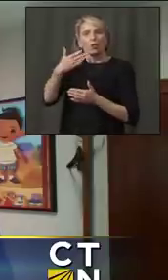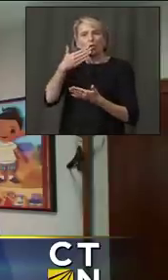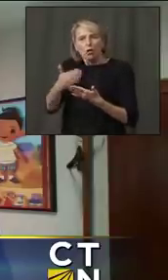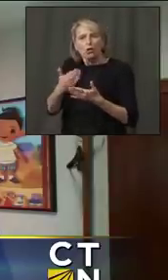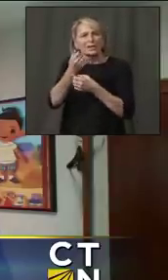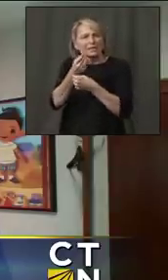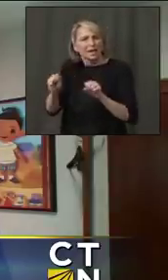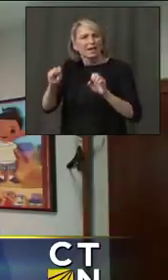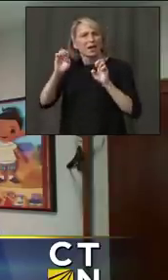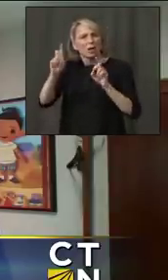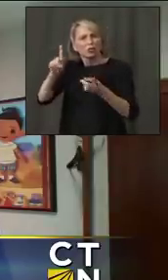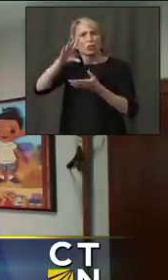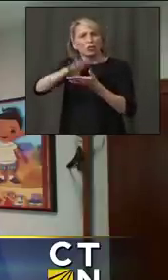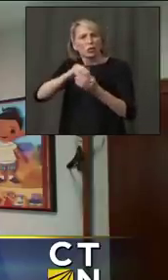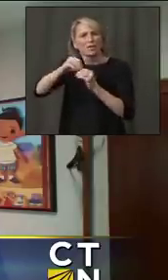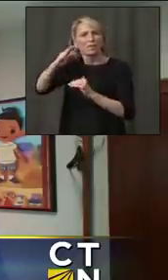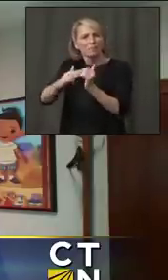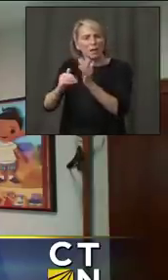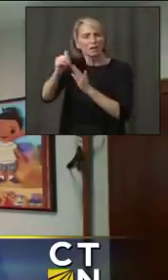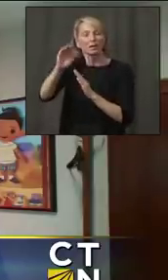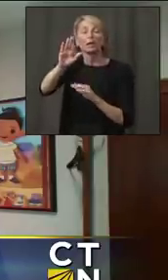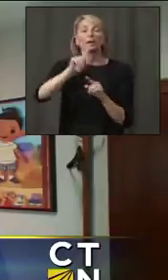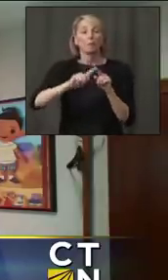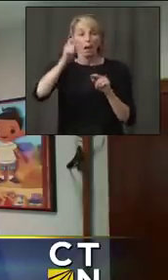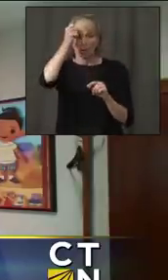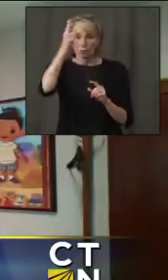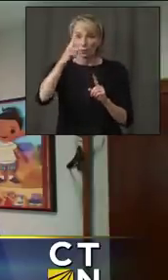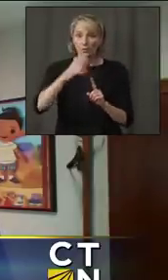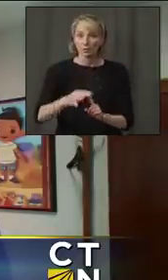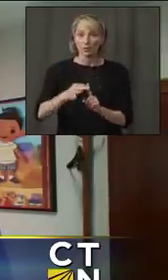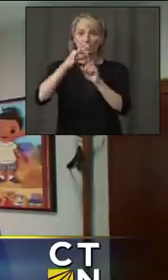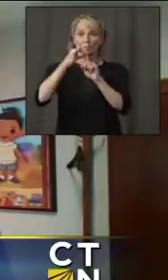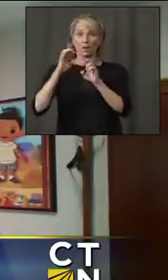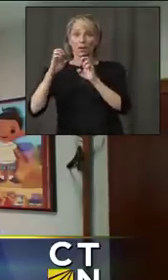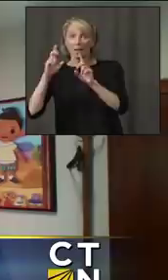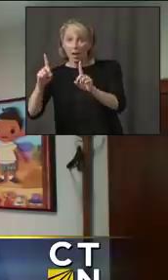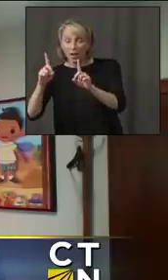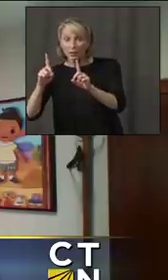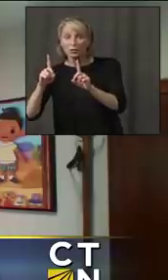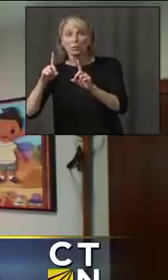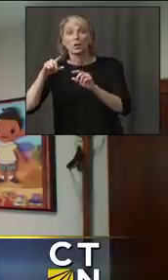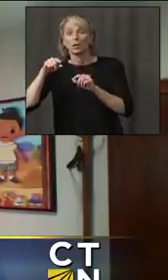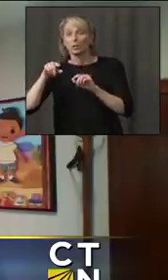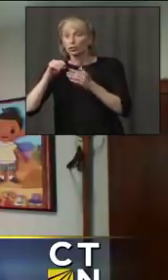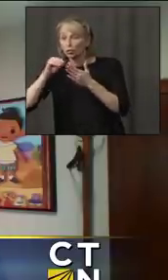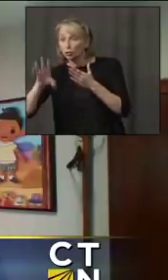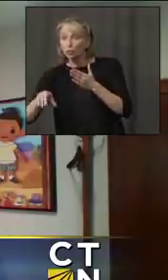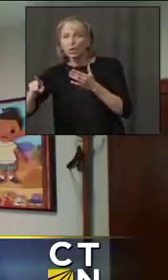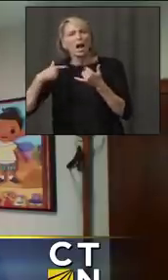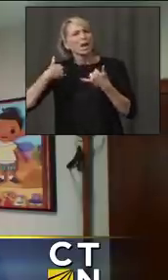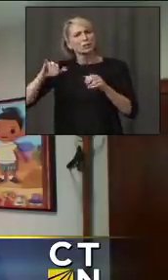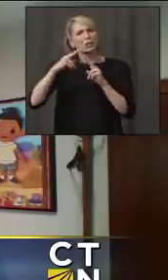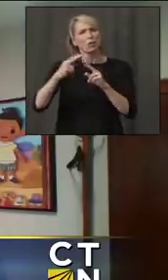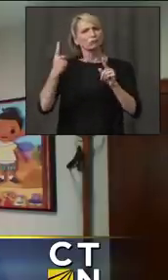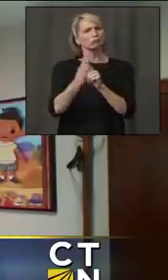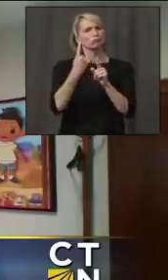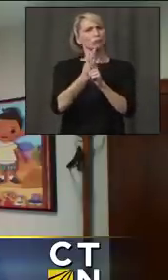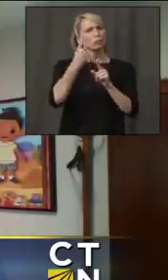However, as with any other student, because special education students are regular education students first, we want to make sure that they're afforded the